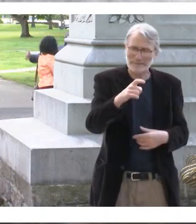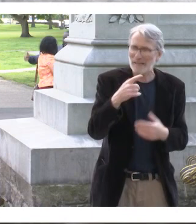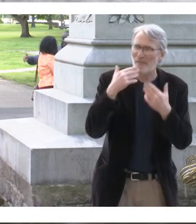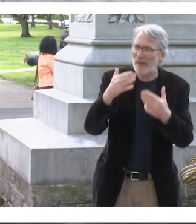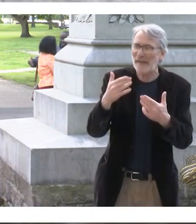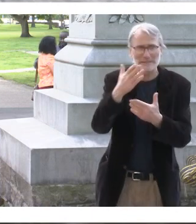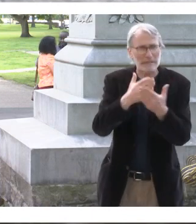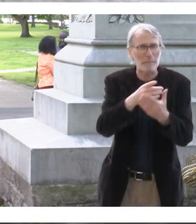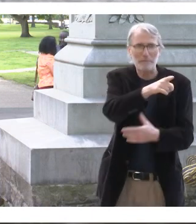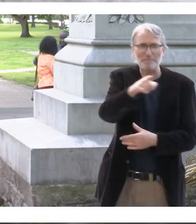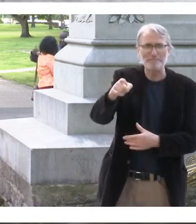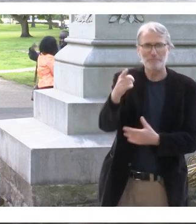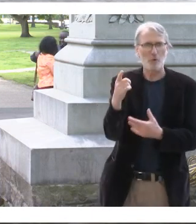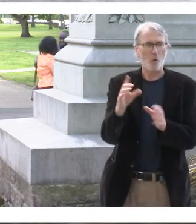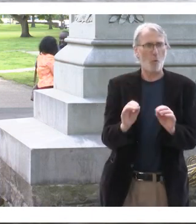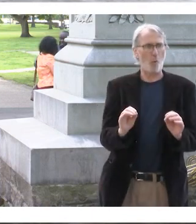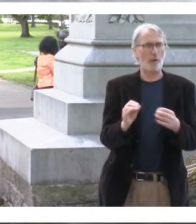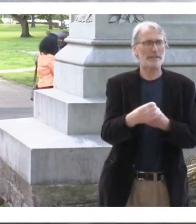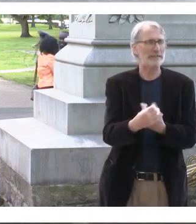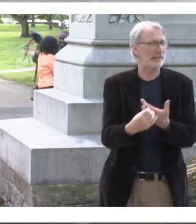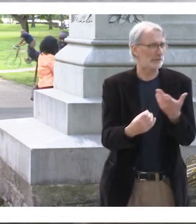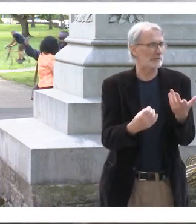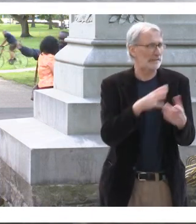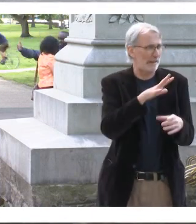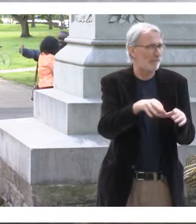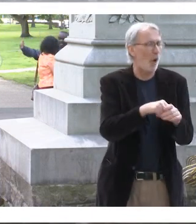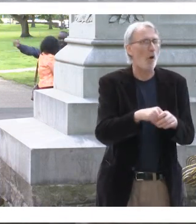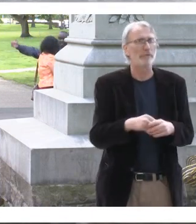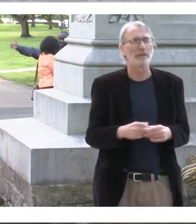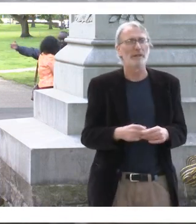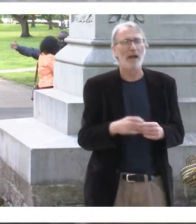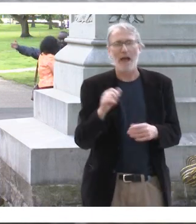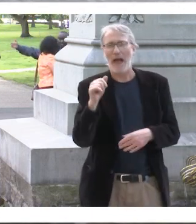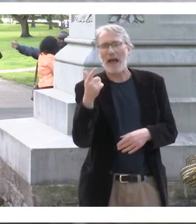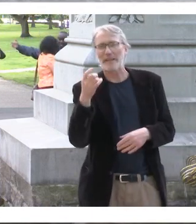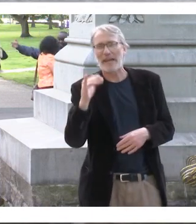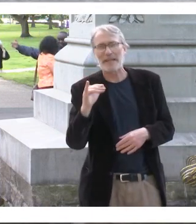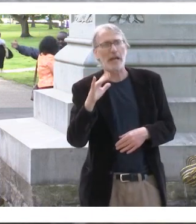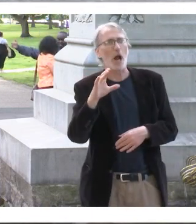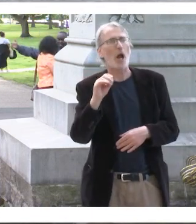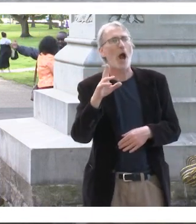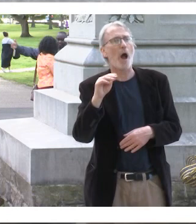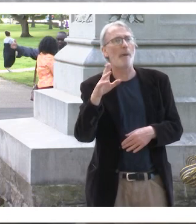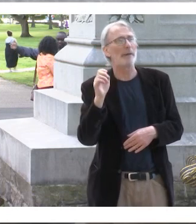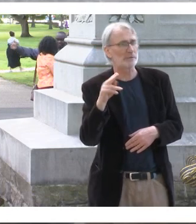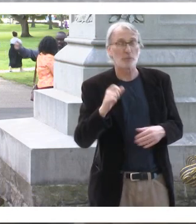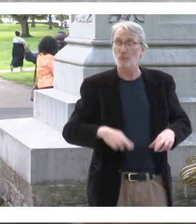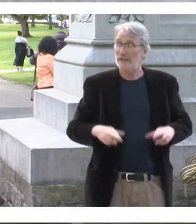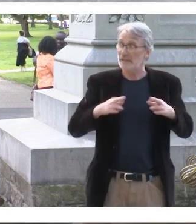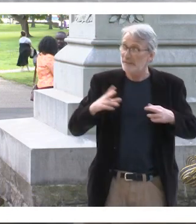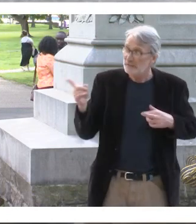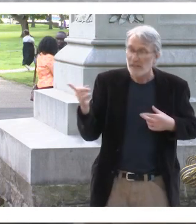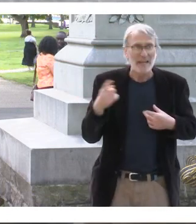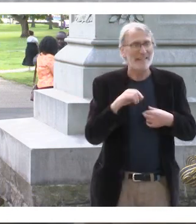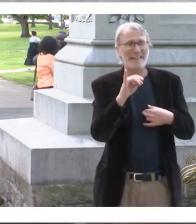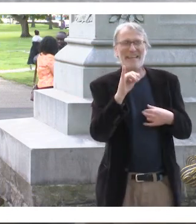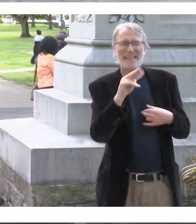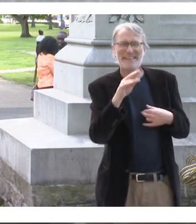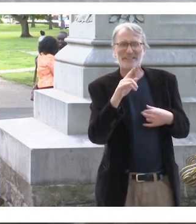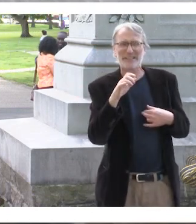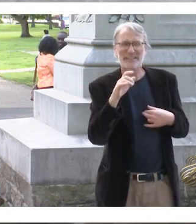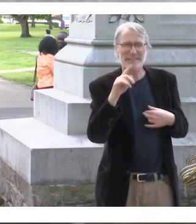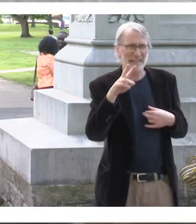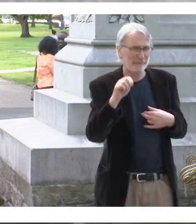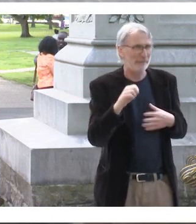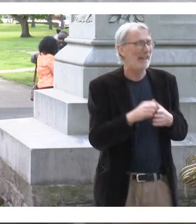of the organizations that is part of this. Allegheny Commons Residents, Allegheny Commons Initiative,